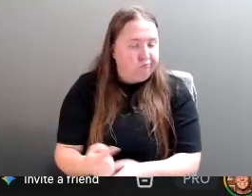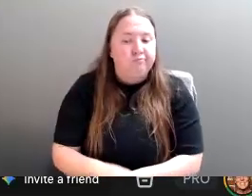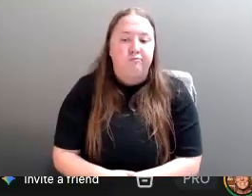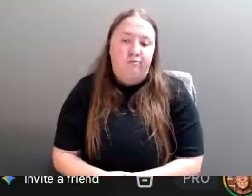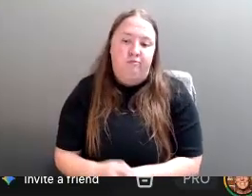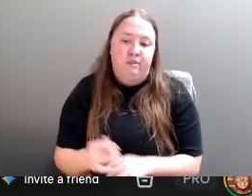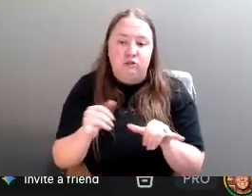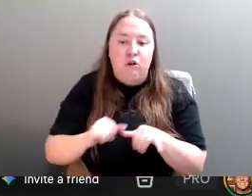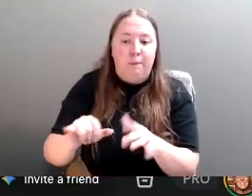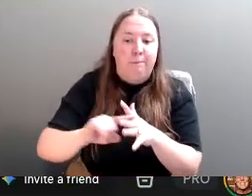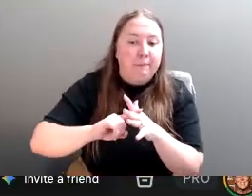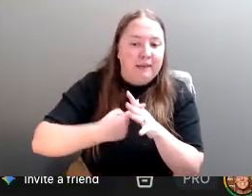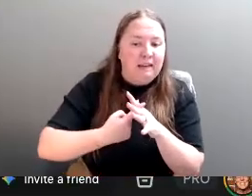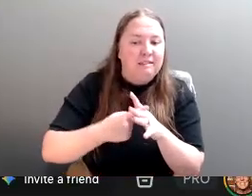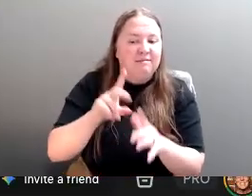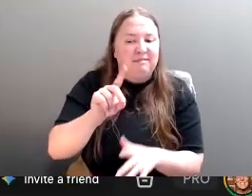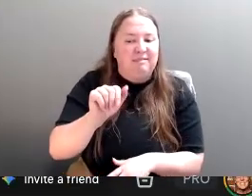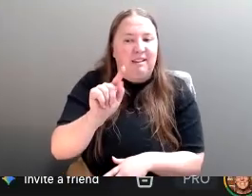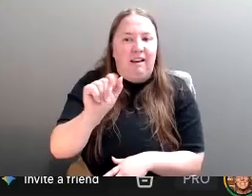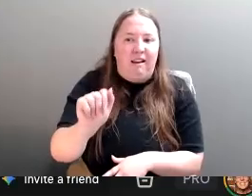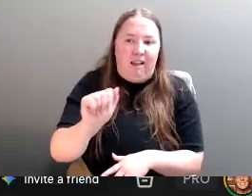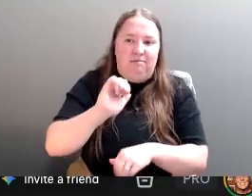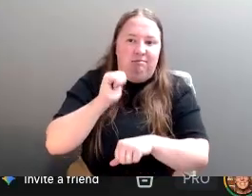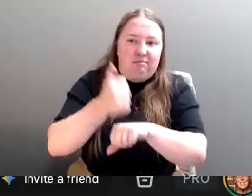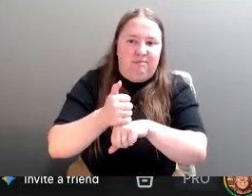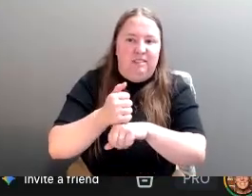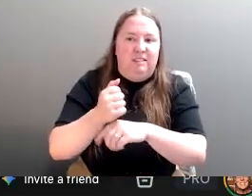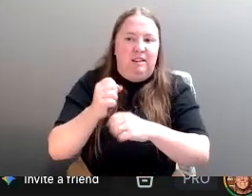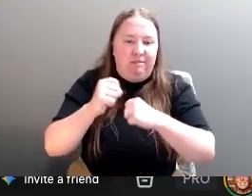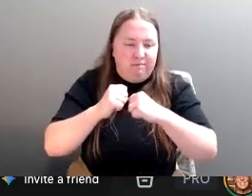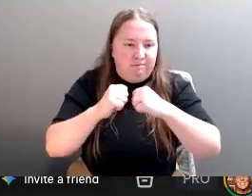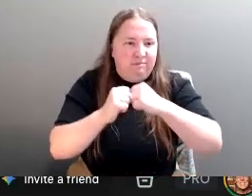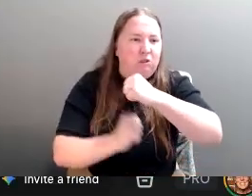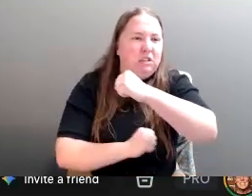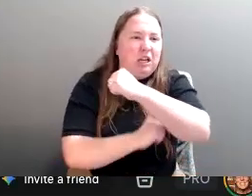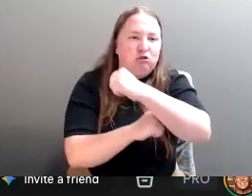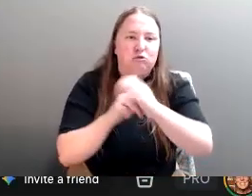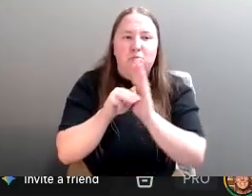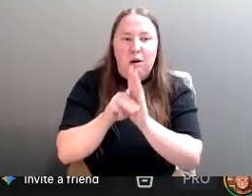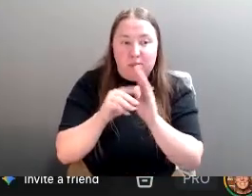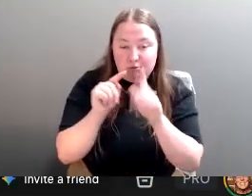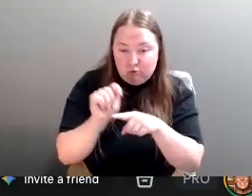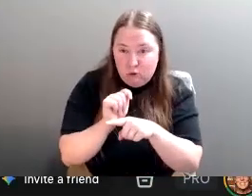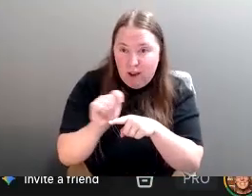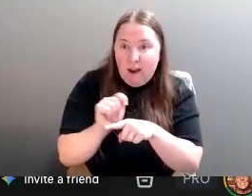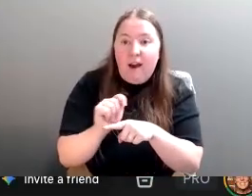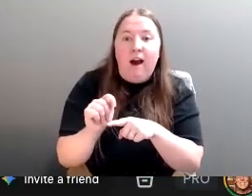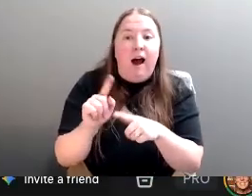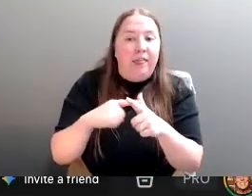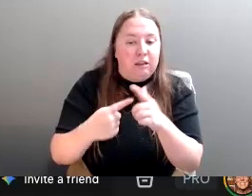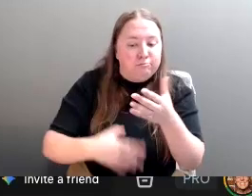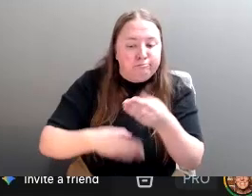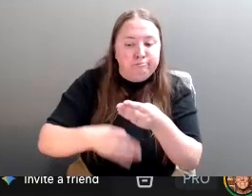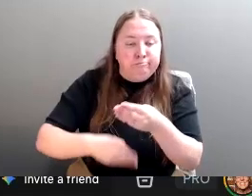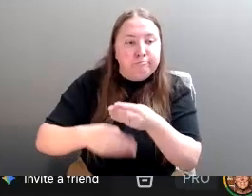a common beginning data set that the foundational models have been trained on. And then, of course, would they add more,